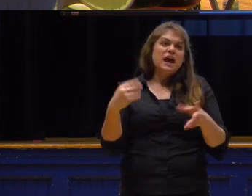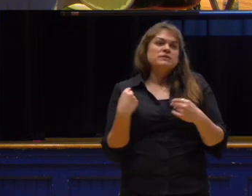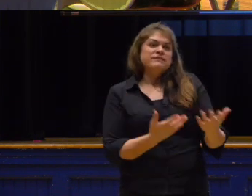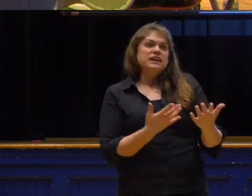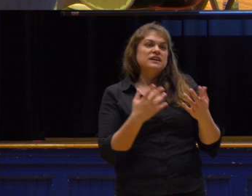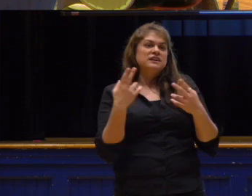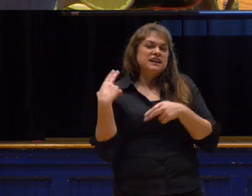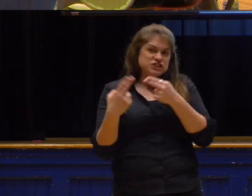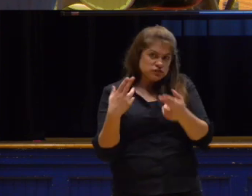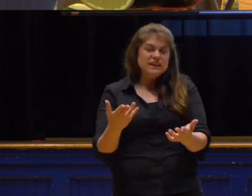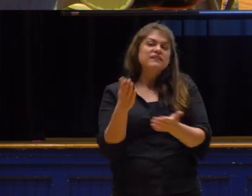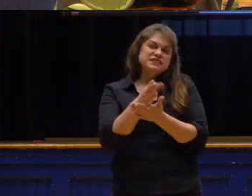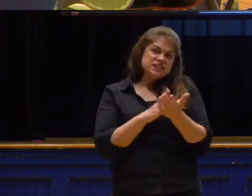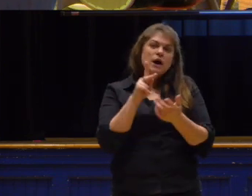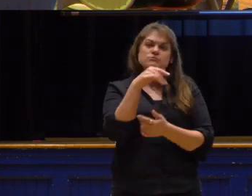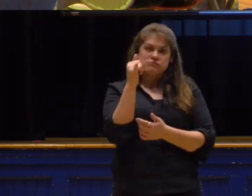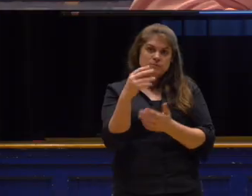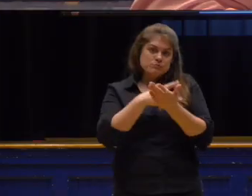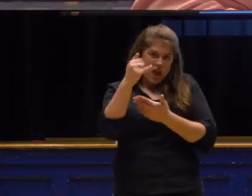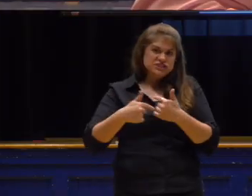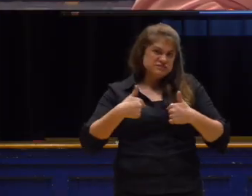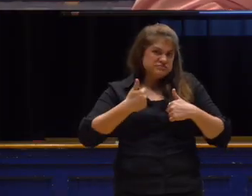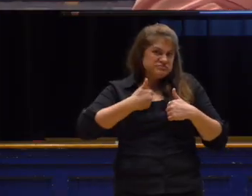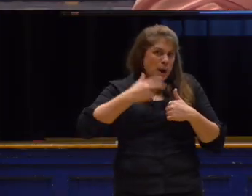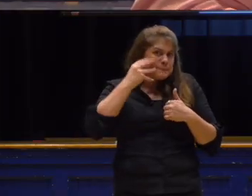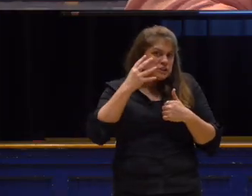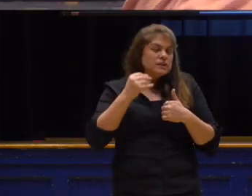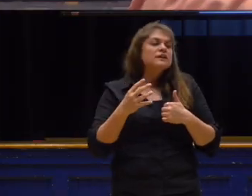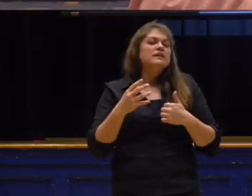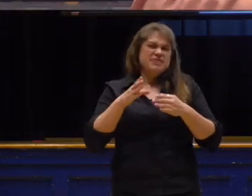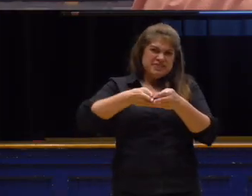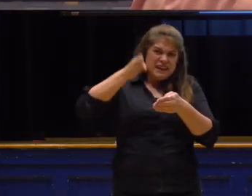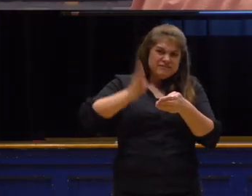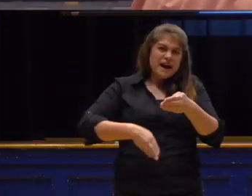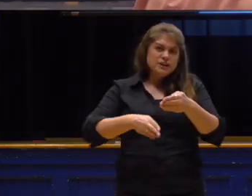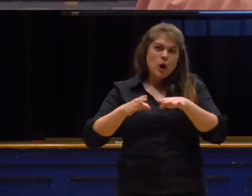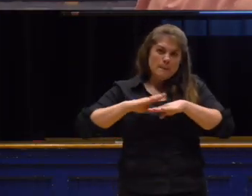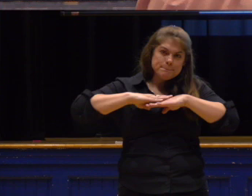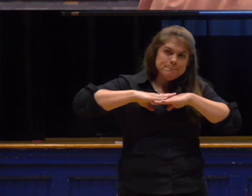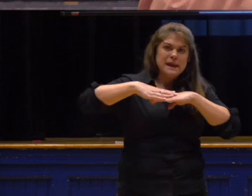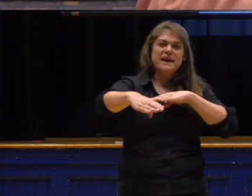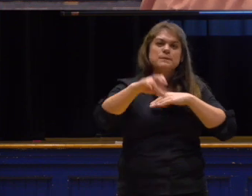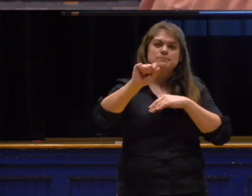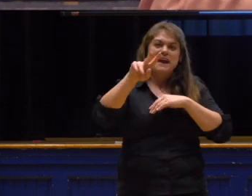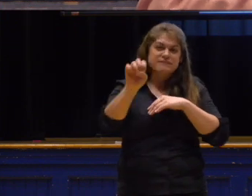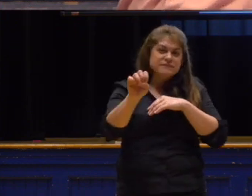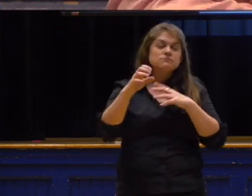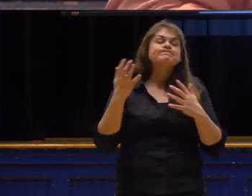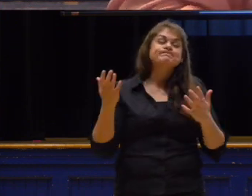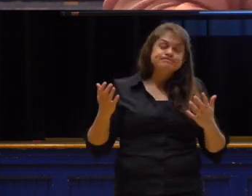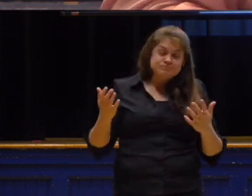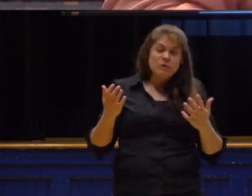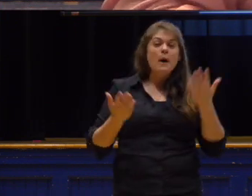And then just given the history of some projects I've been on, the final paving, that might be another thing that,